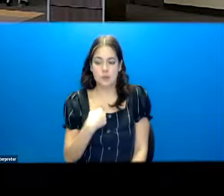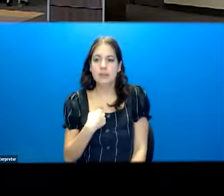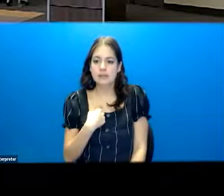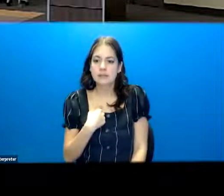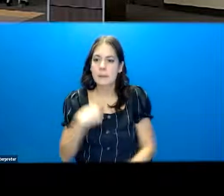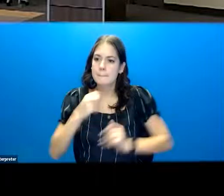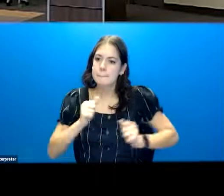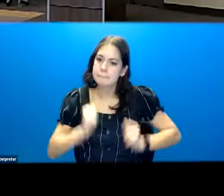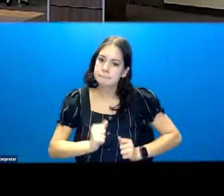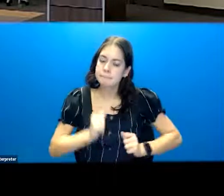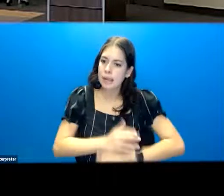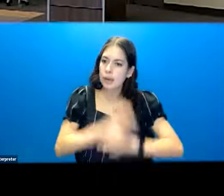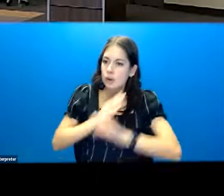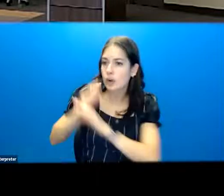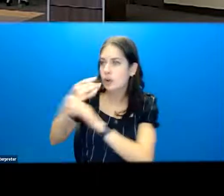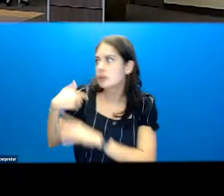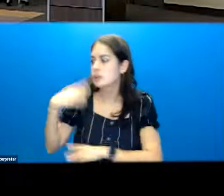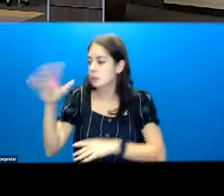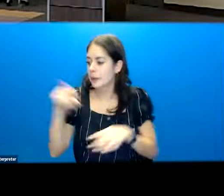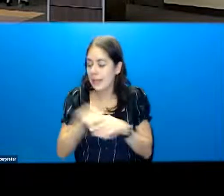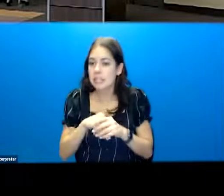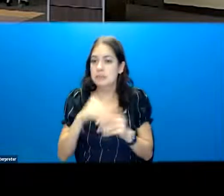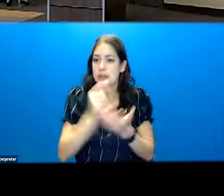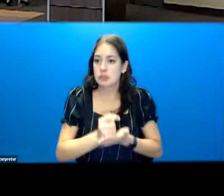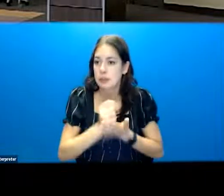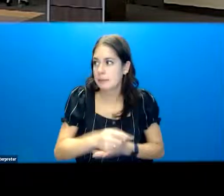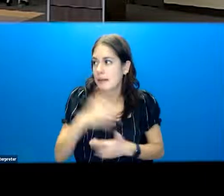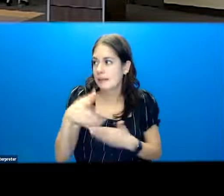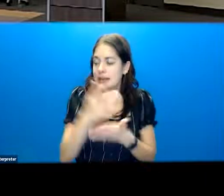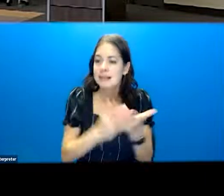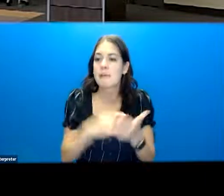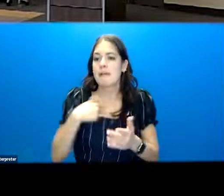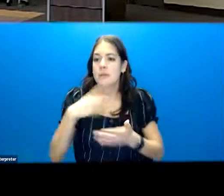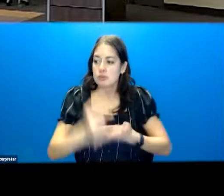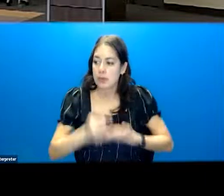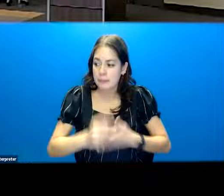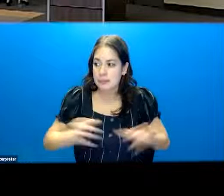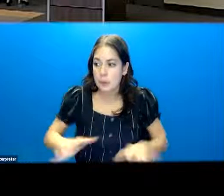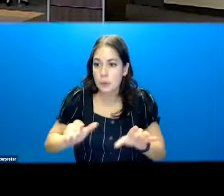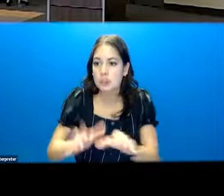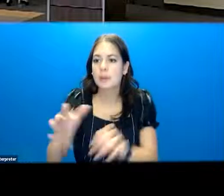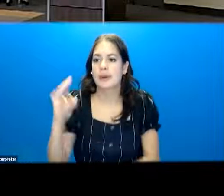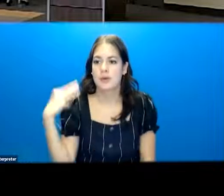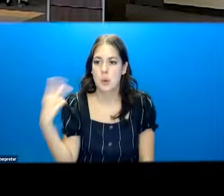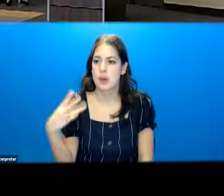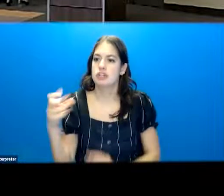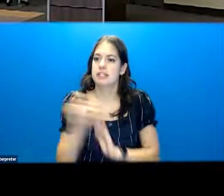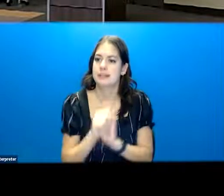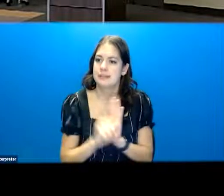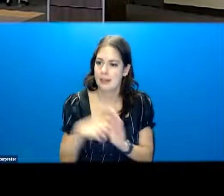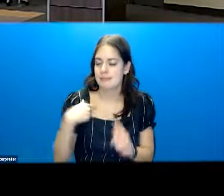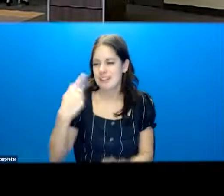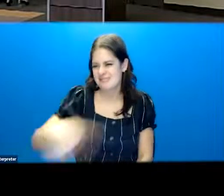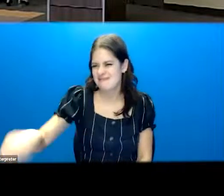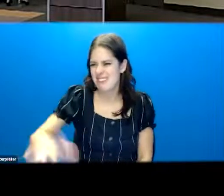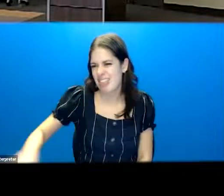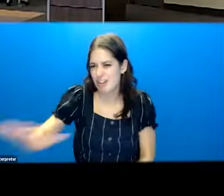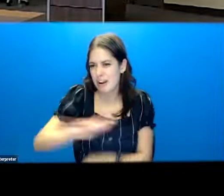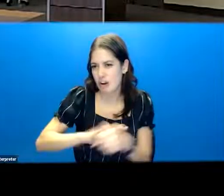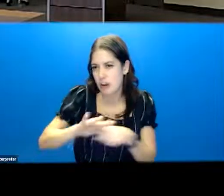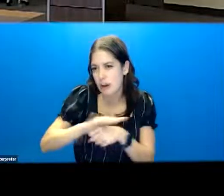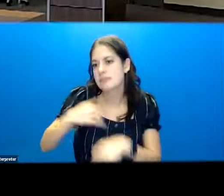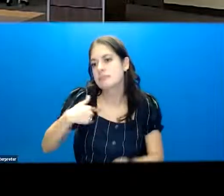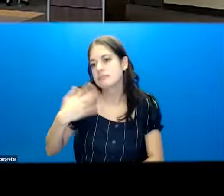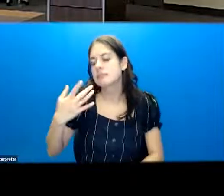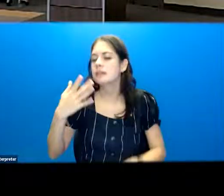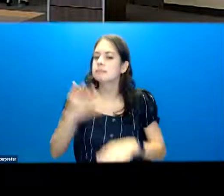major barriers to engaging in treatment, and then some of the things that we're doing in Washington State and elsewhere as it pertains